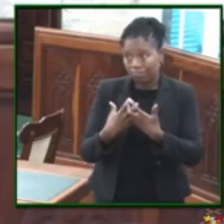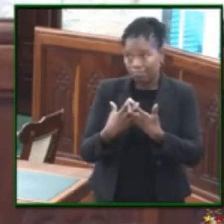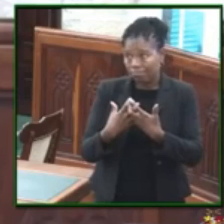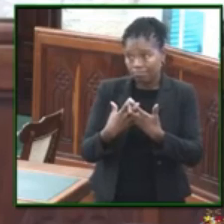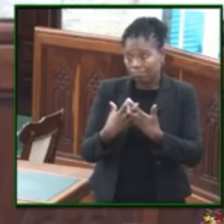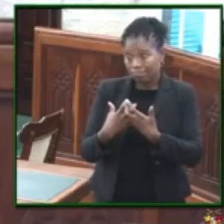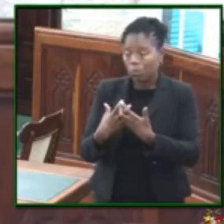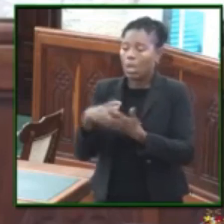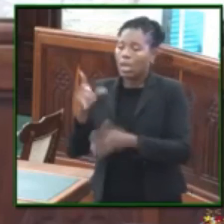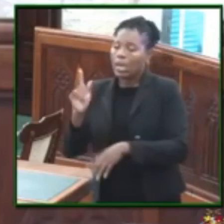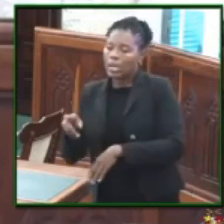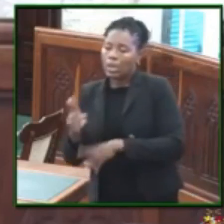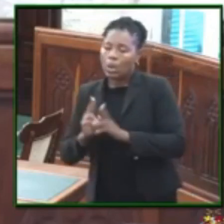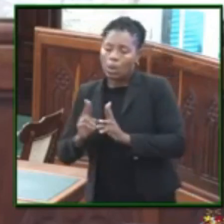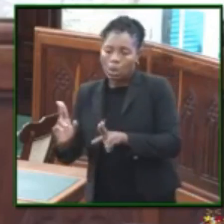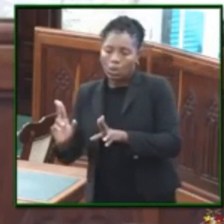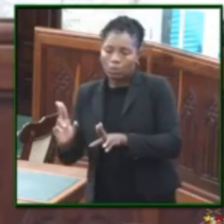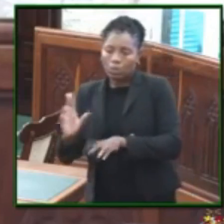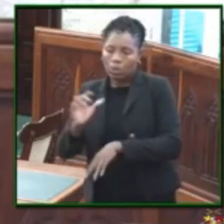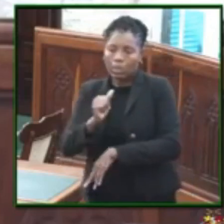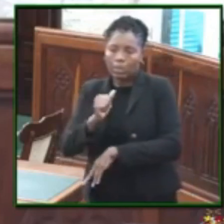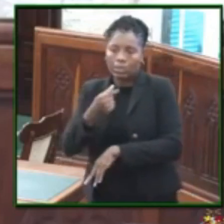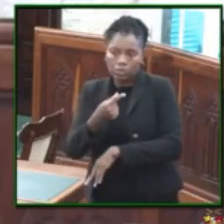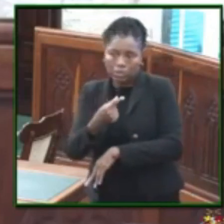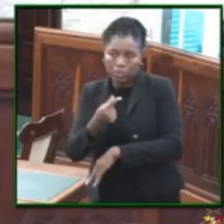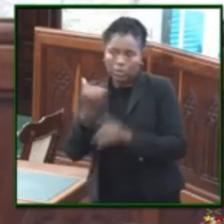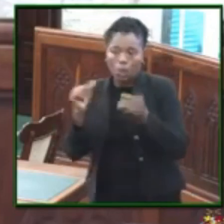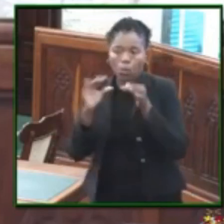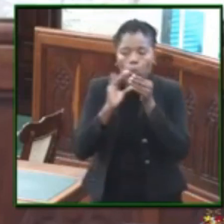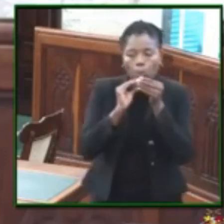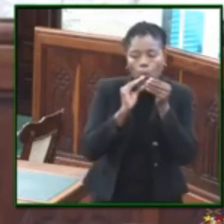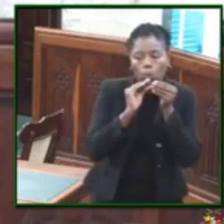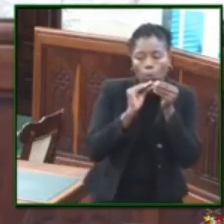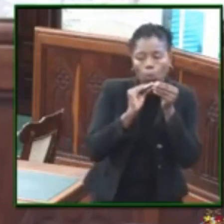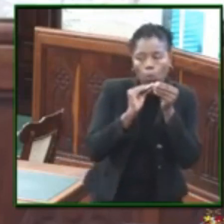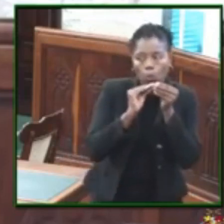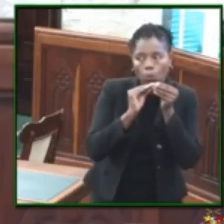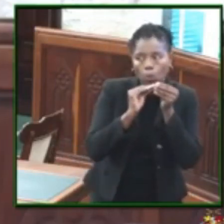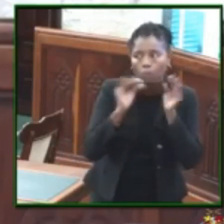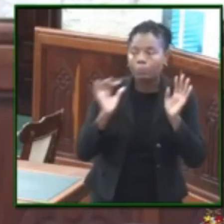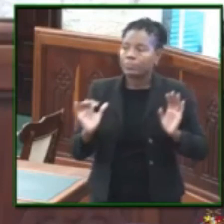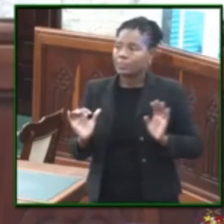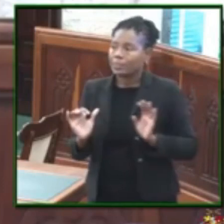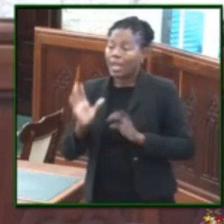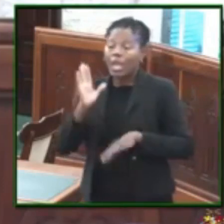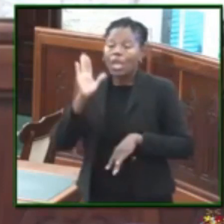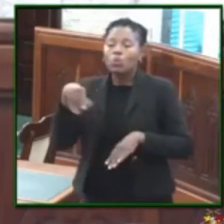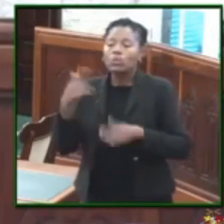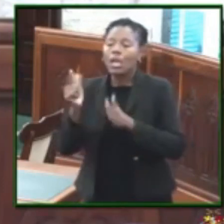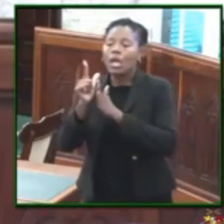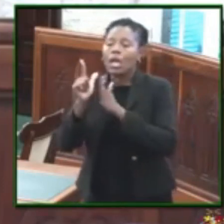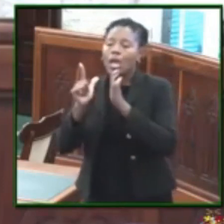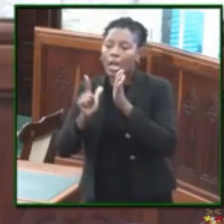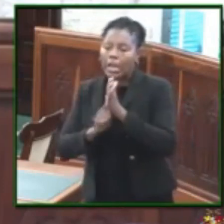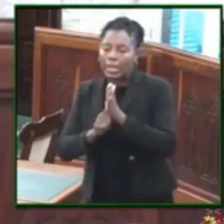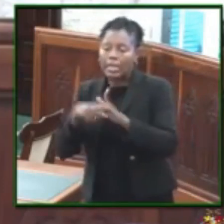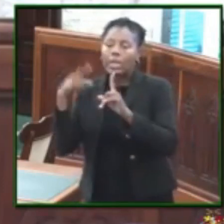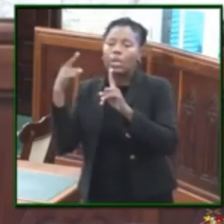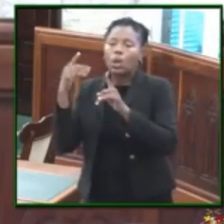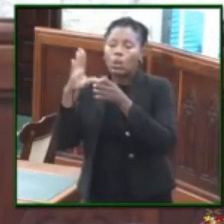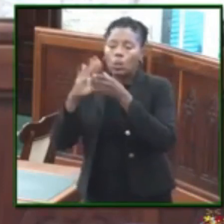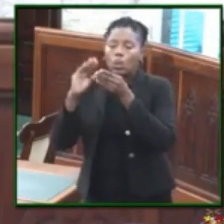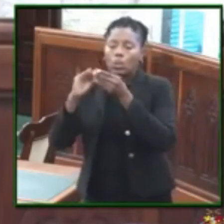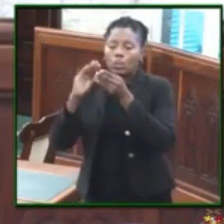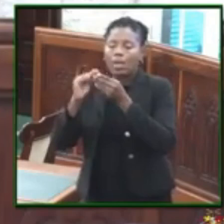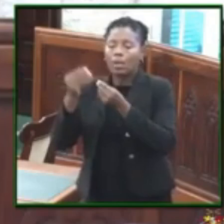among the things that he whispers now, He will give a legal opinion to the